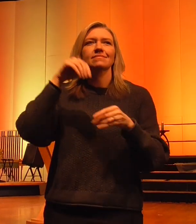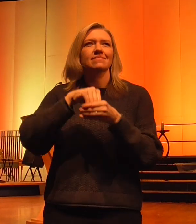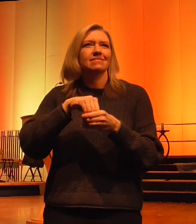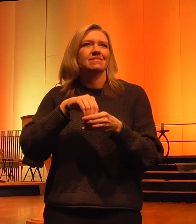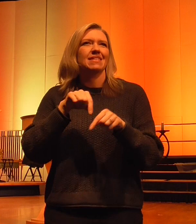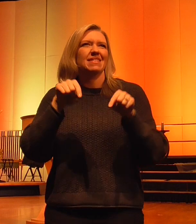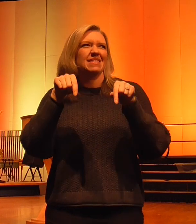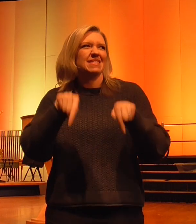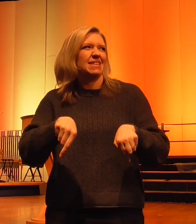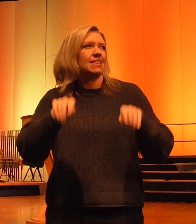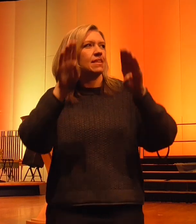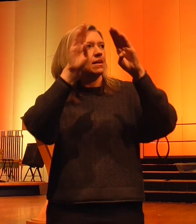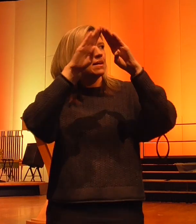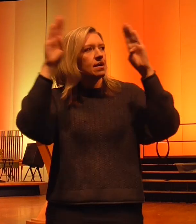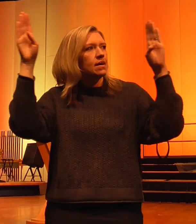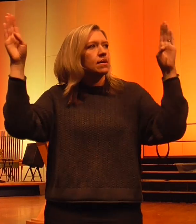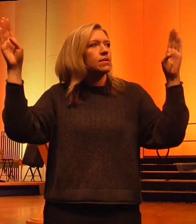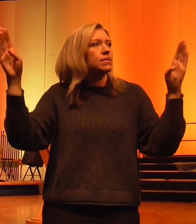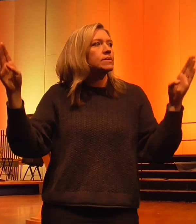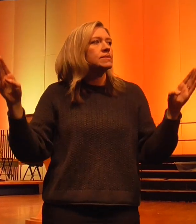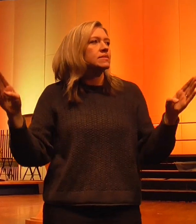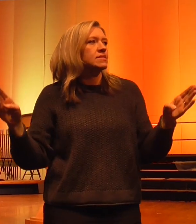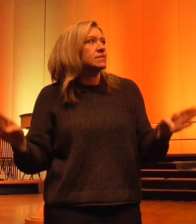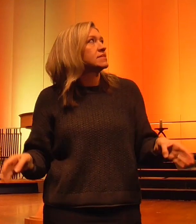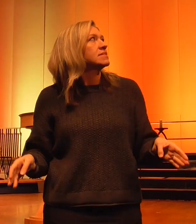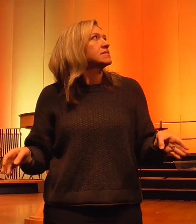in the house.